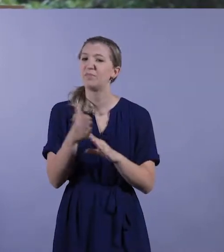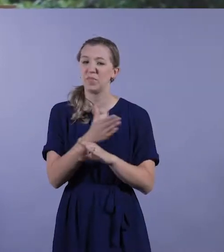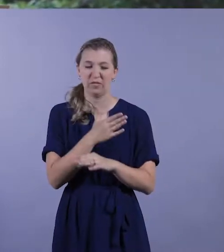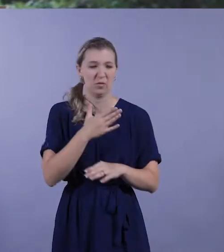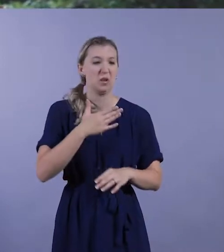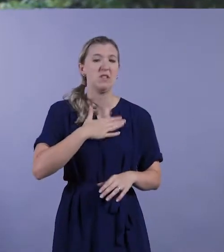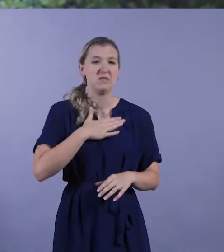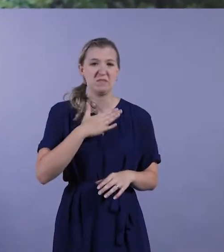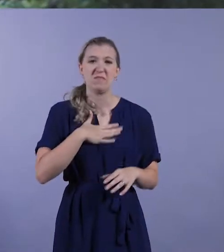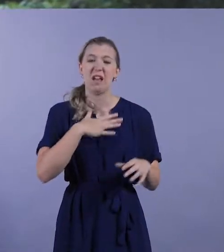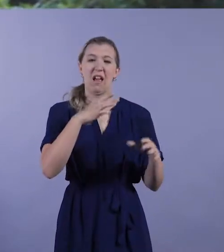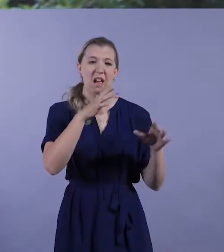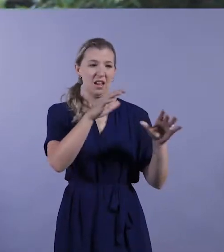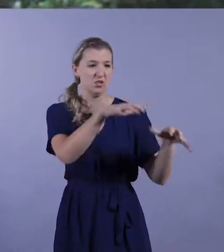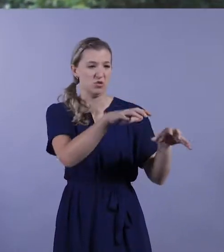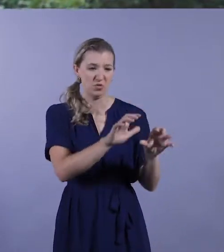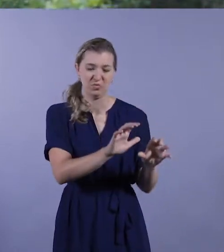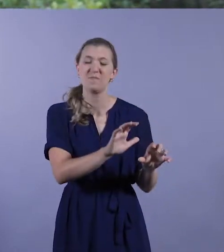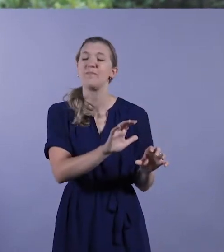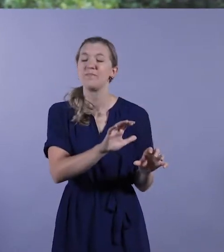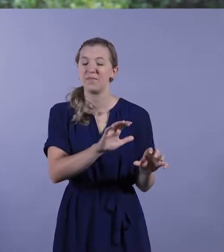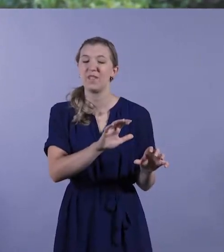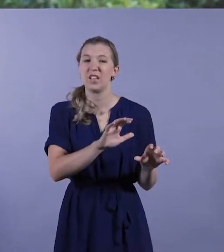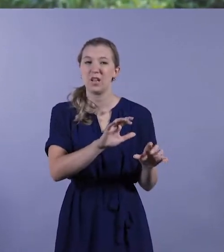It was my tomb